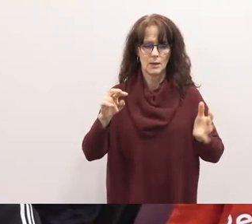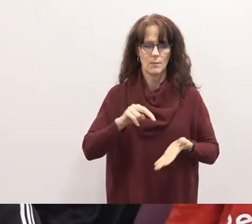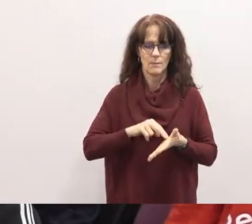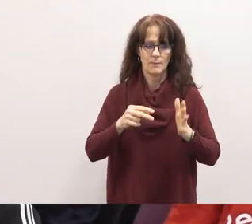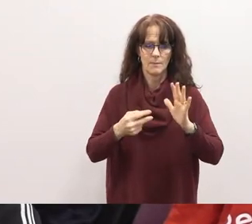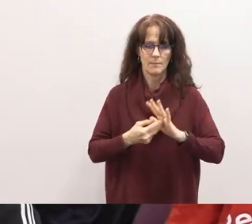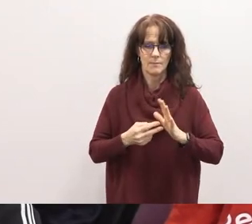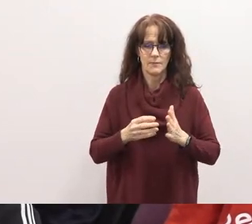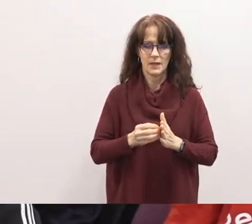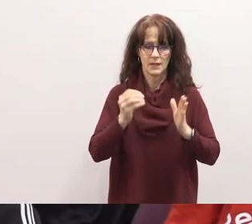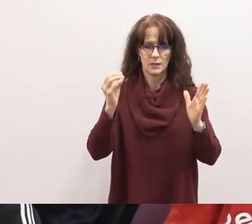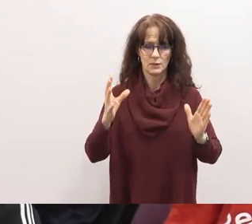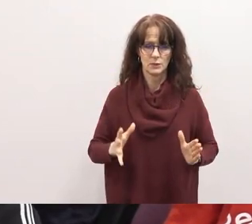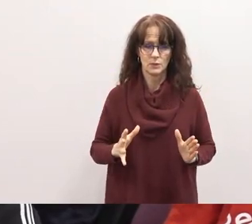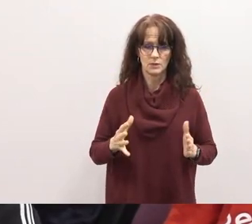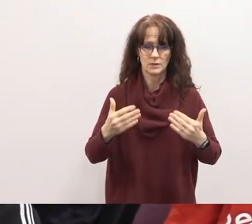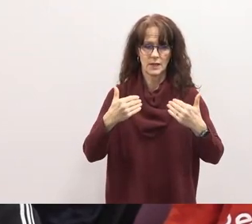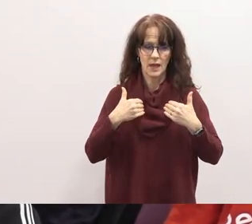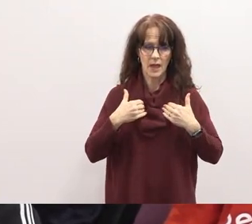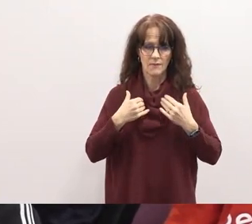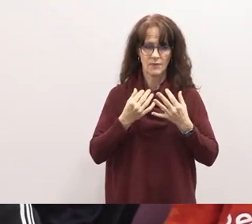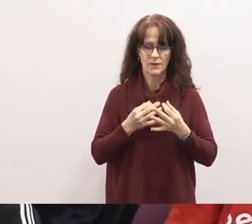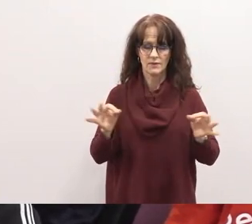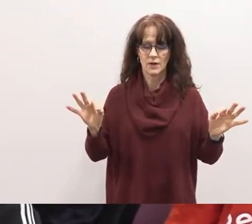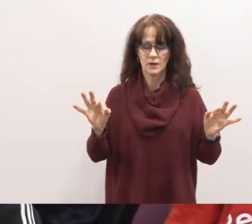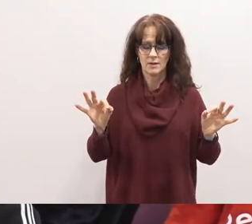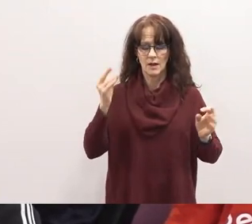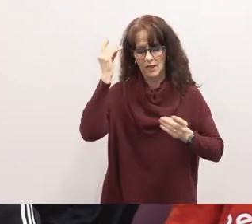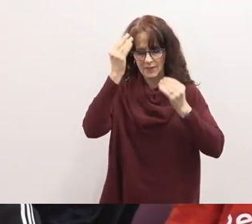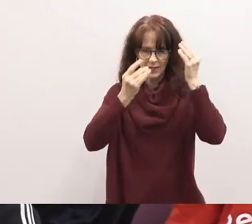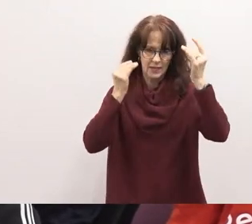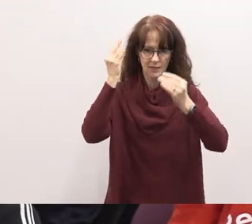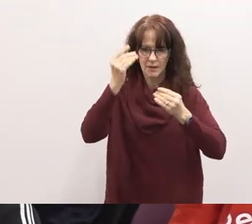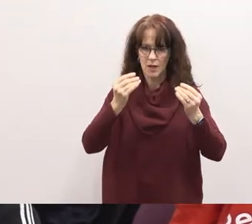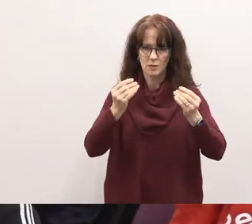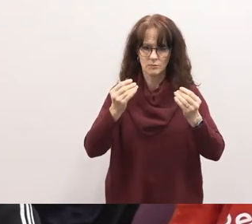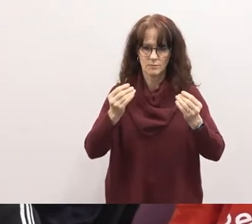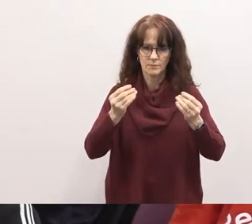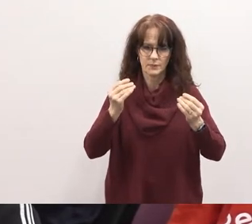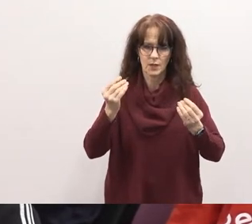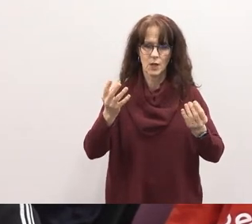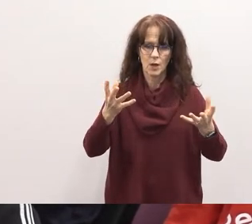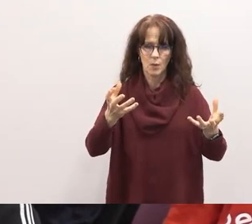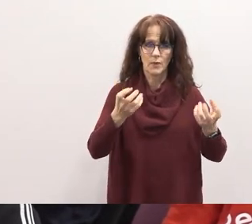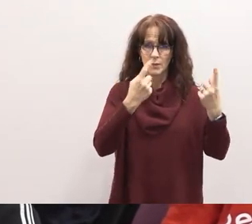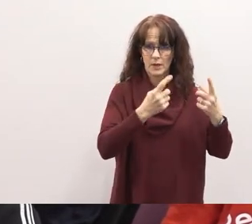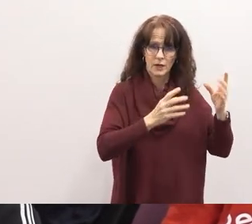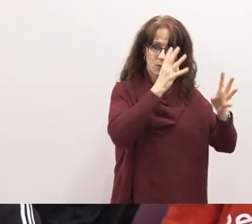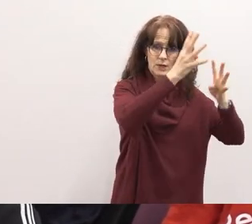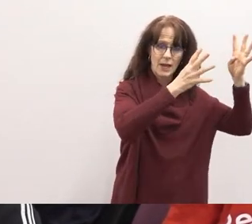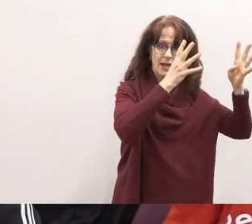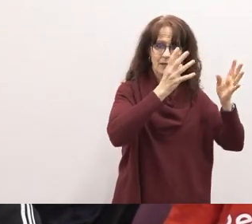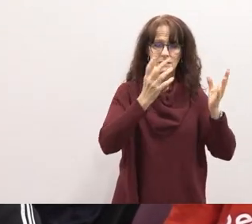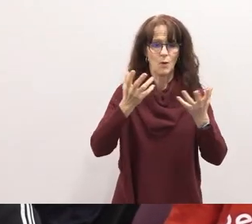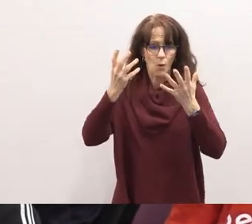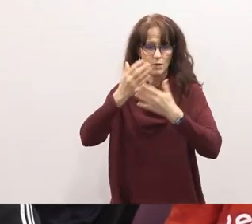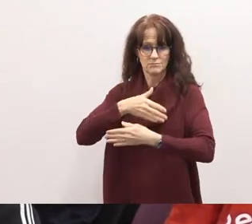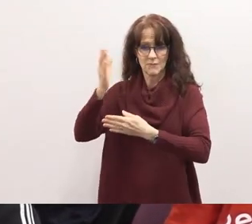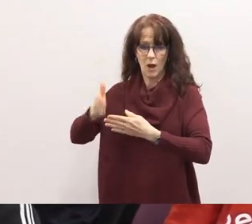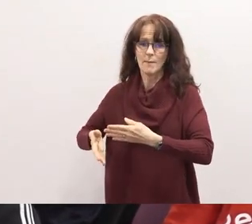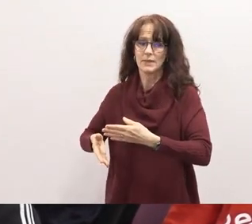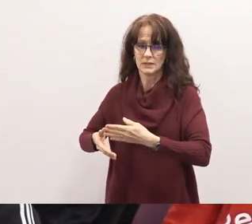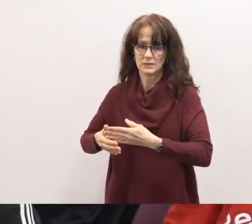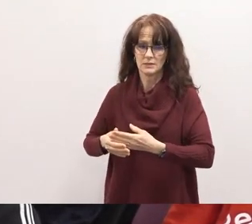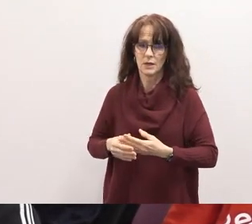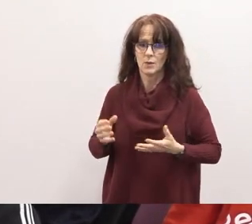is that students have the freedom to figure out what they want to create slash accomplish with the assistance of a teacher to